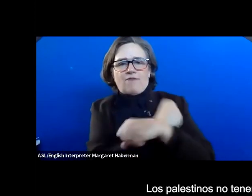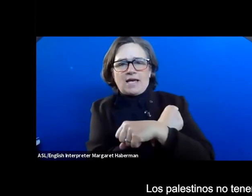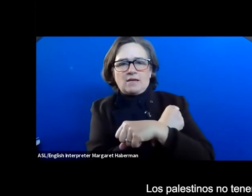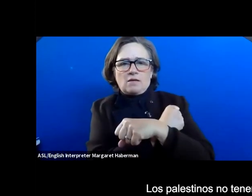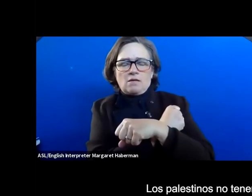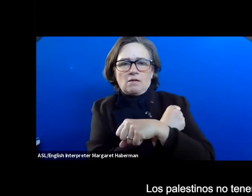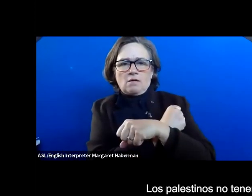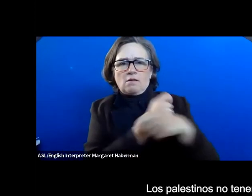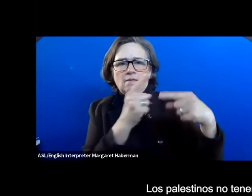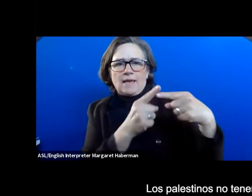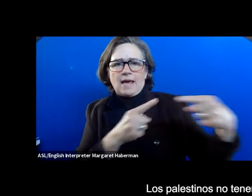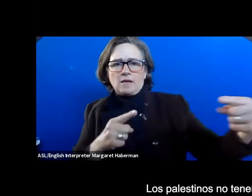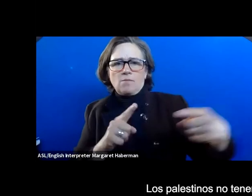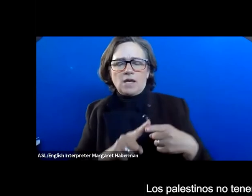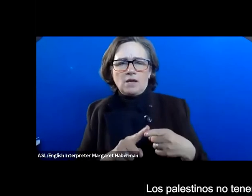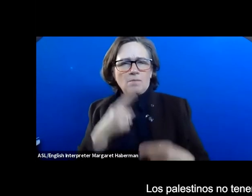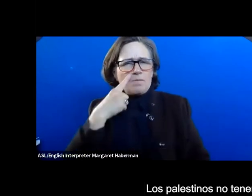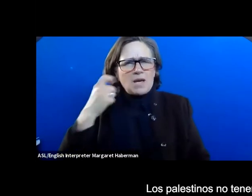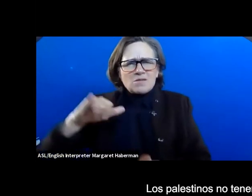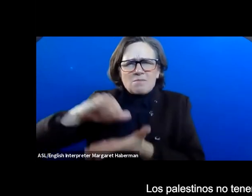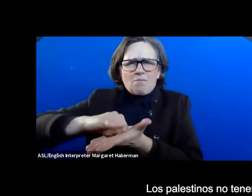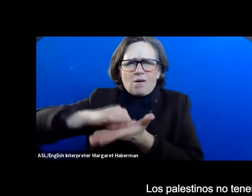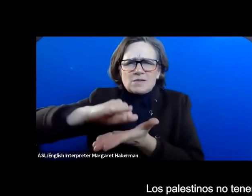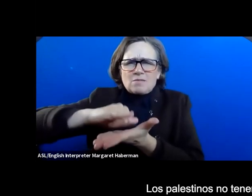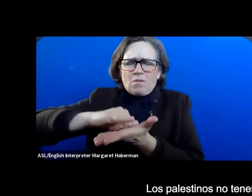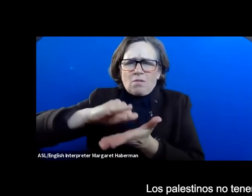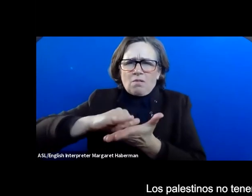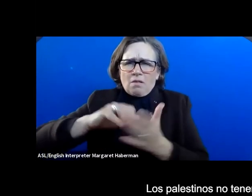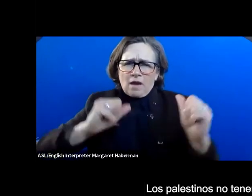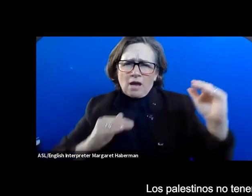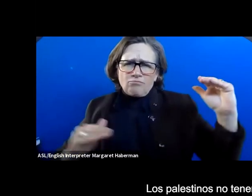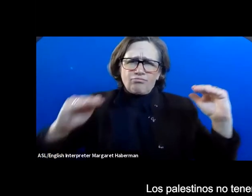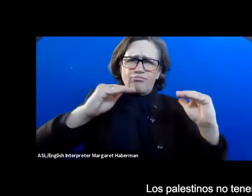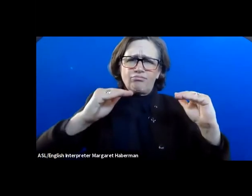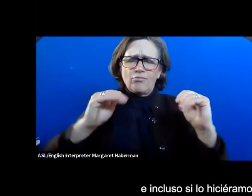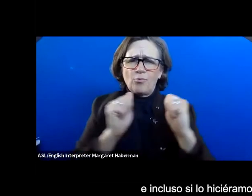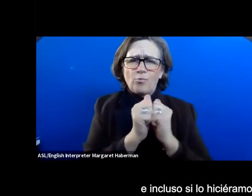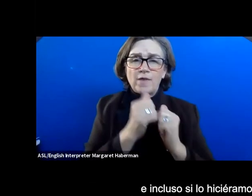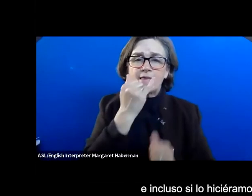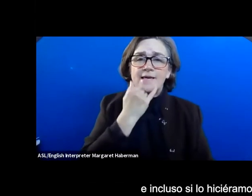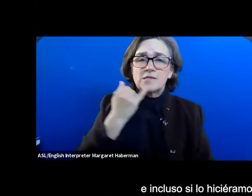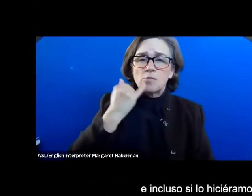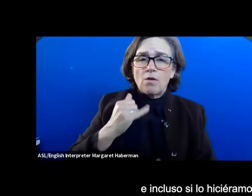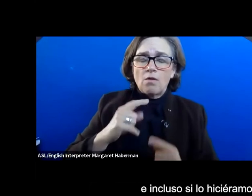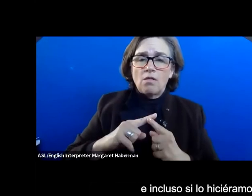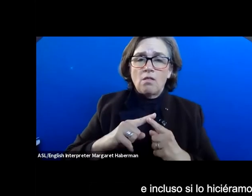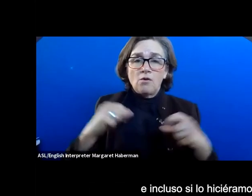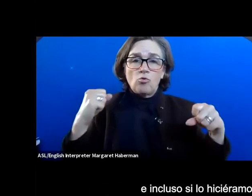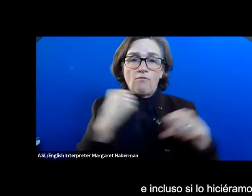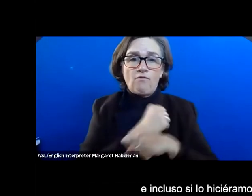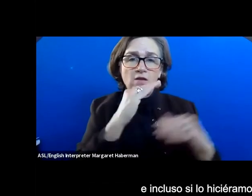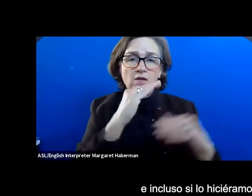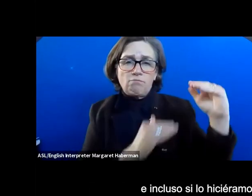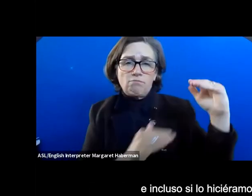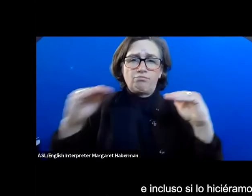not have and will never have the military power of the Zionist regime. And even if we did, in order for us